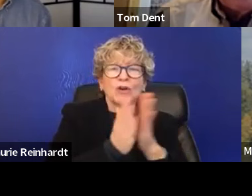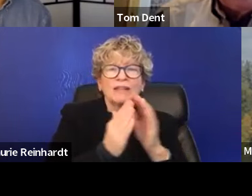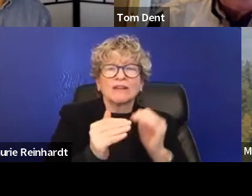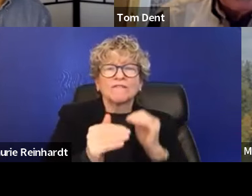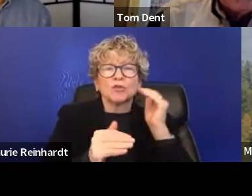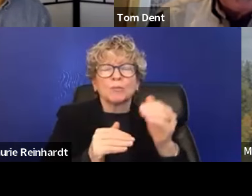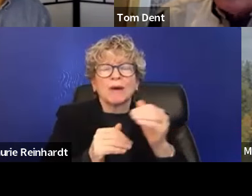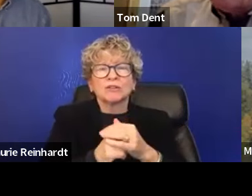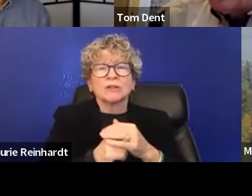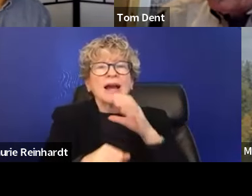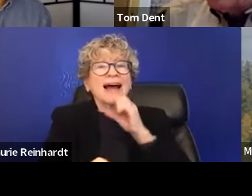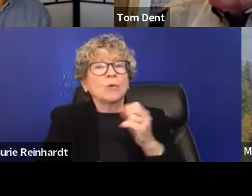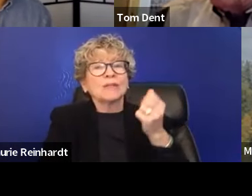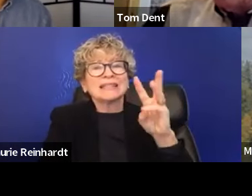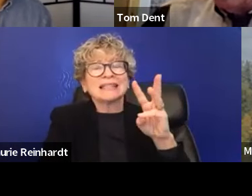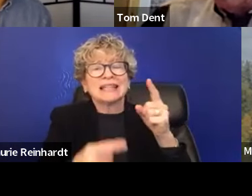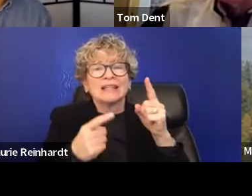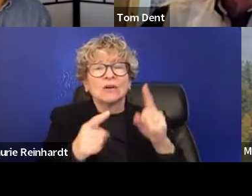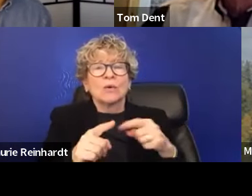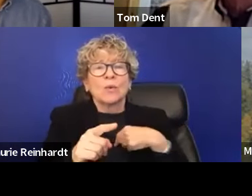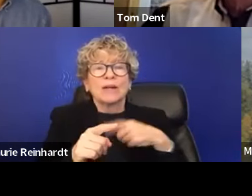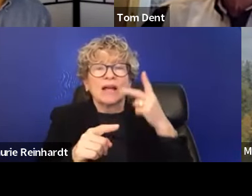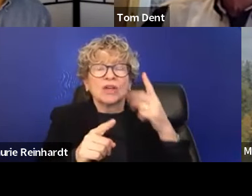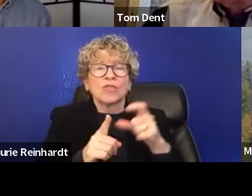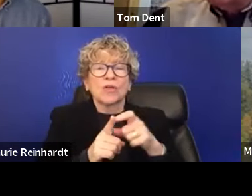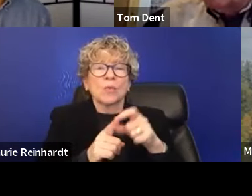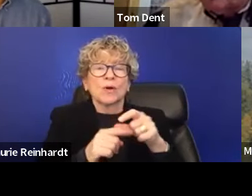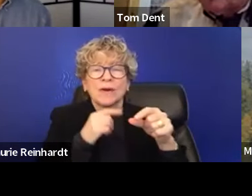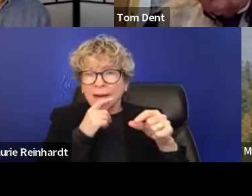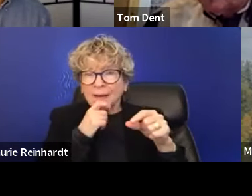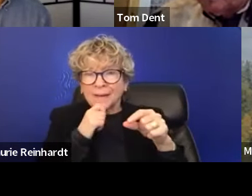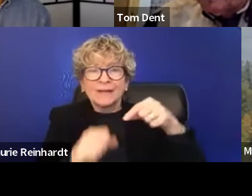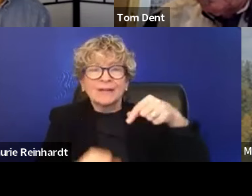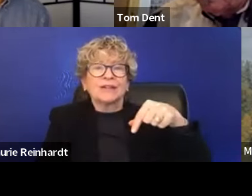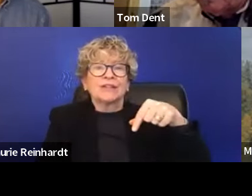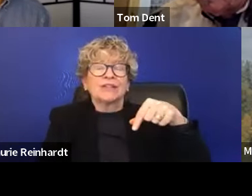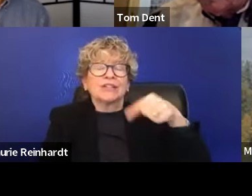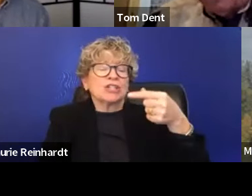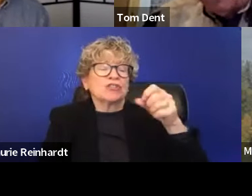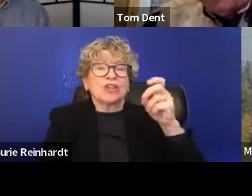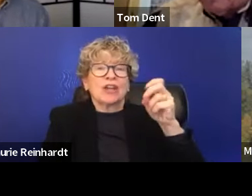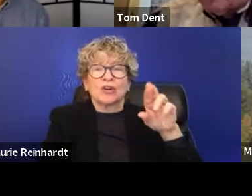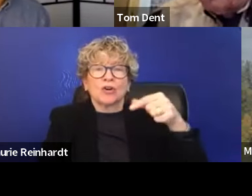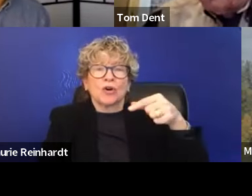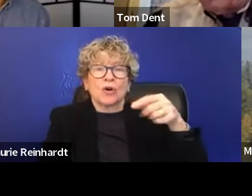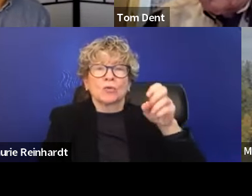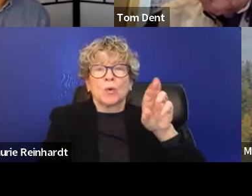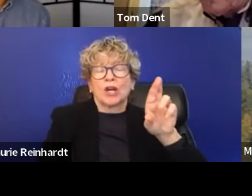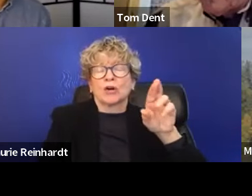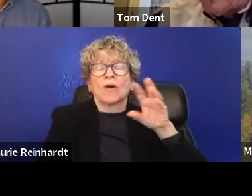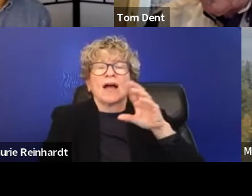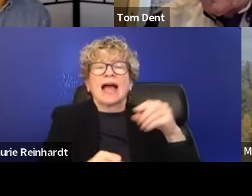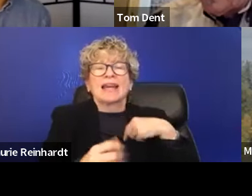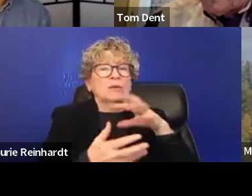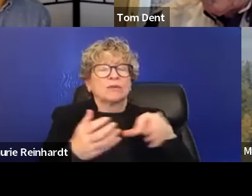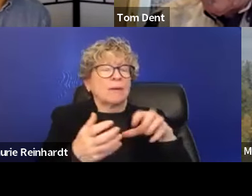So I was 16 when I came across the word genderqueer, and it explained a lot of things that had been confusing me about the world. Neither